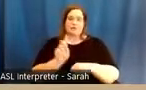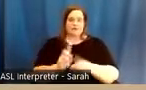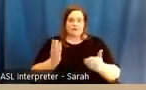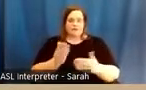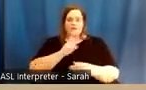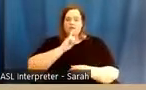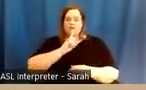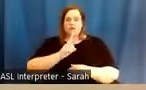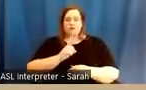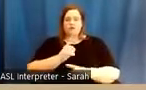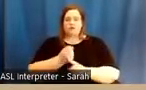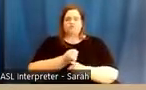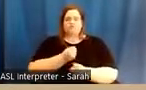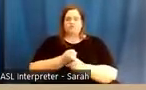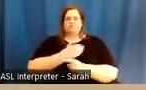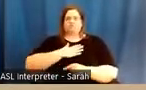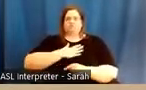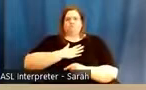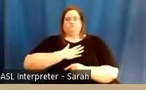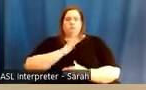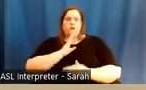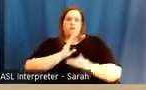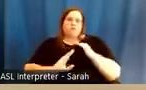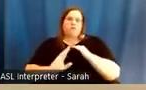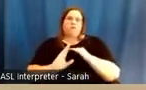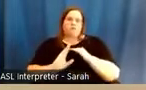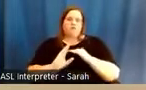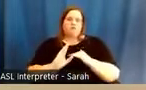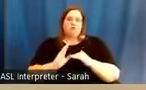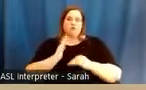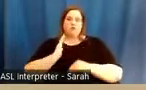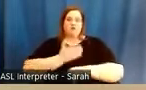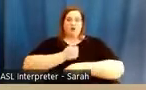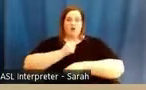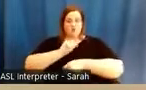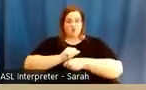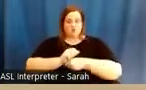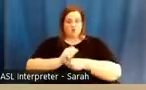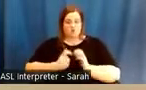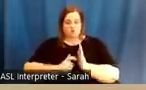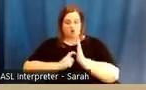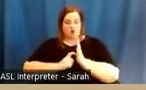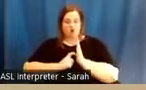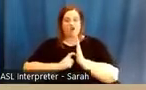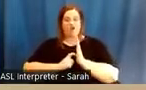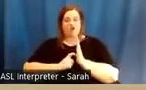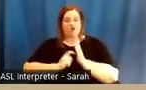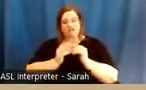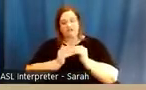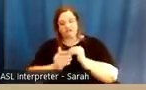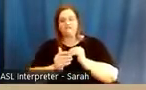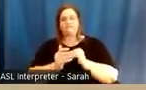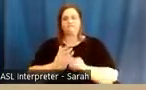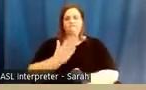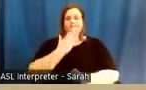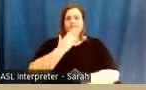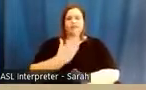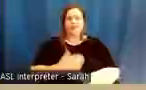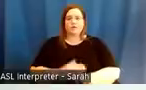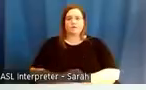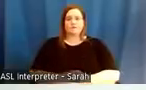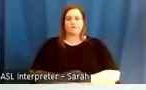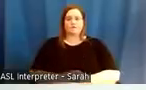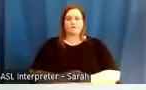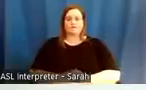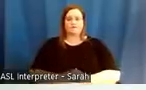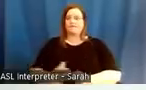humbled by the work that we need to do and the work that we need to do in front of us. Thank you. Thank